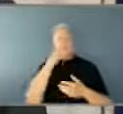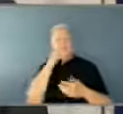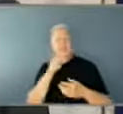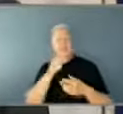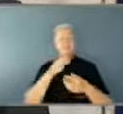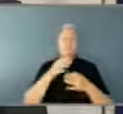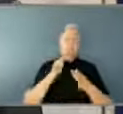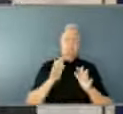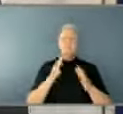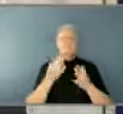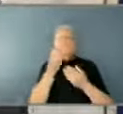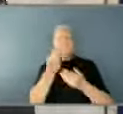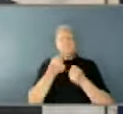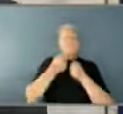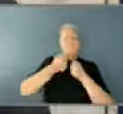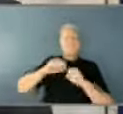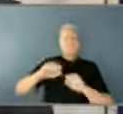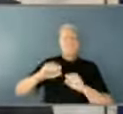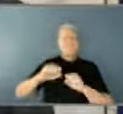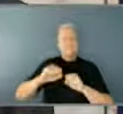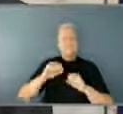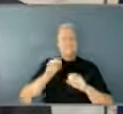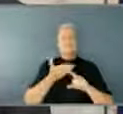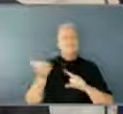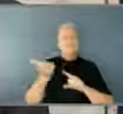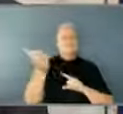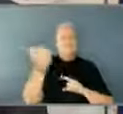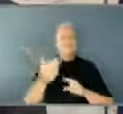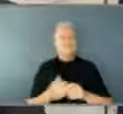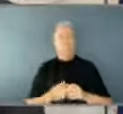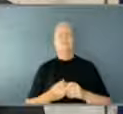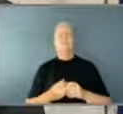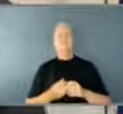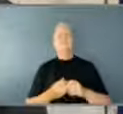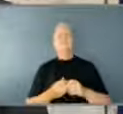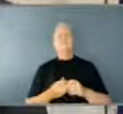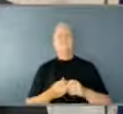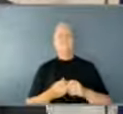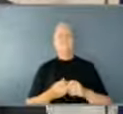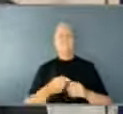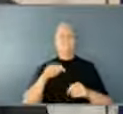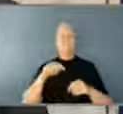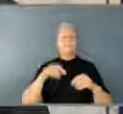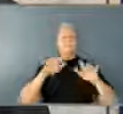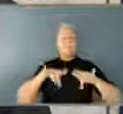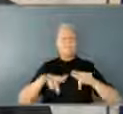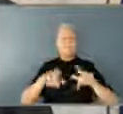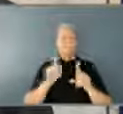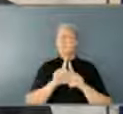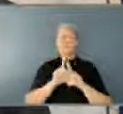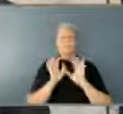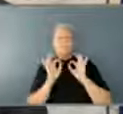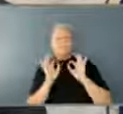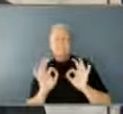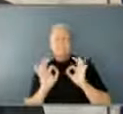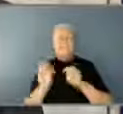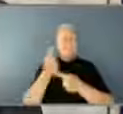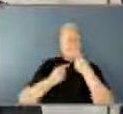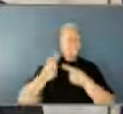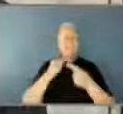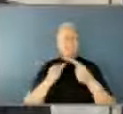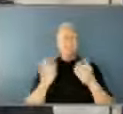always expected the vaccines would do that, but we haven't got really good data on that at the moment. So this additional purchase, as I said, is insurance